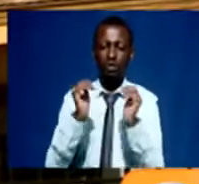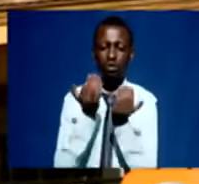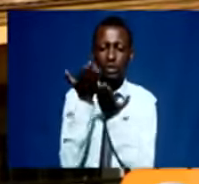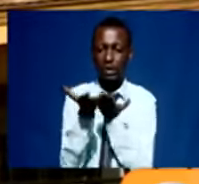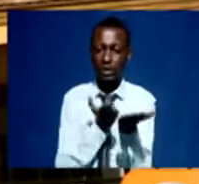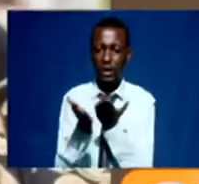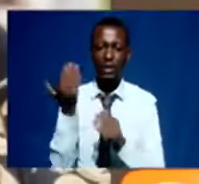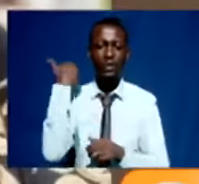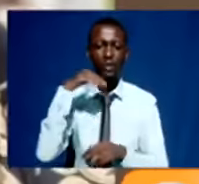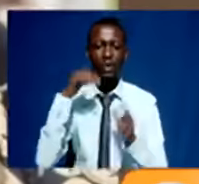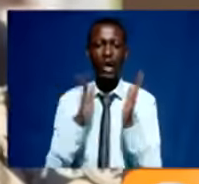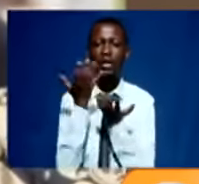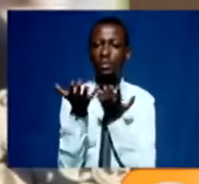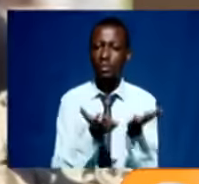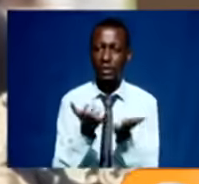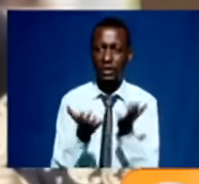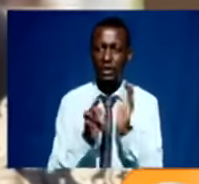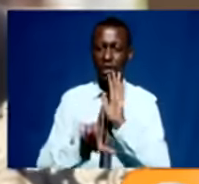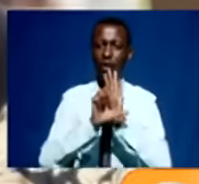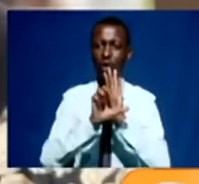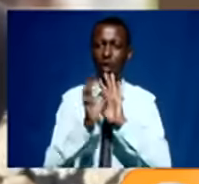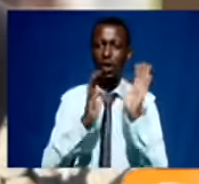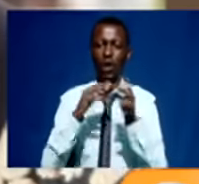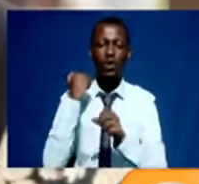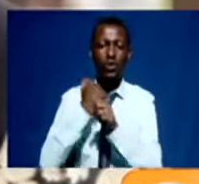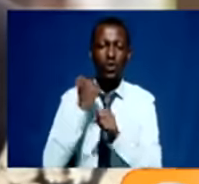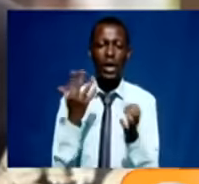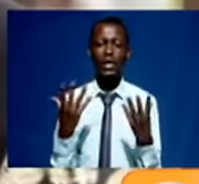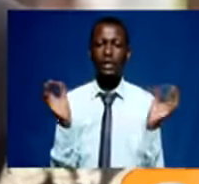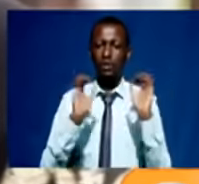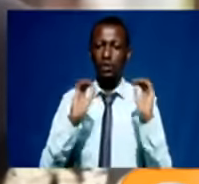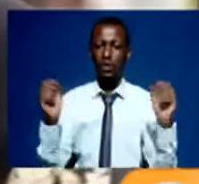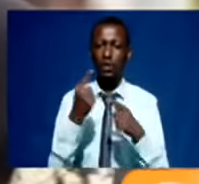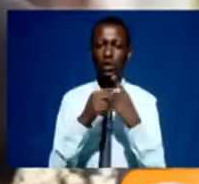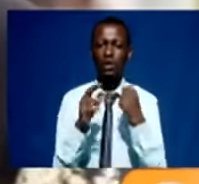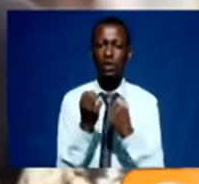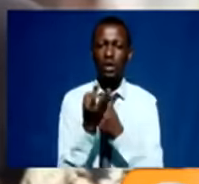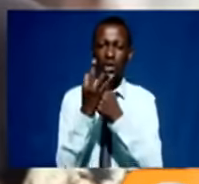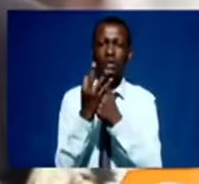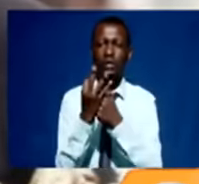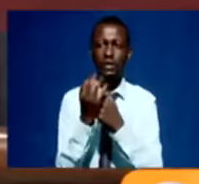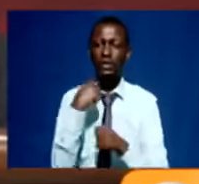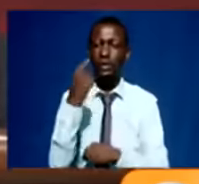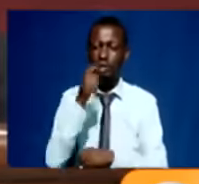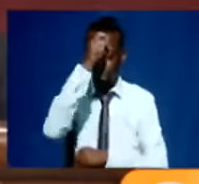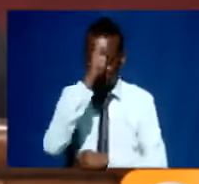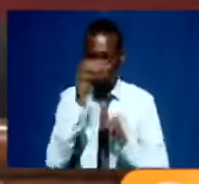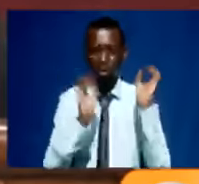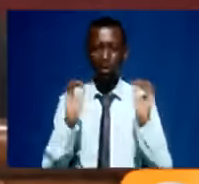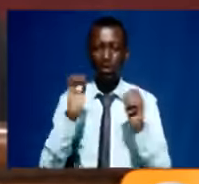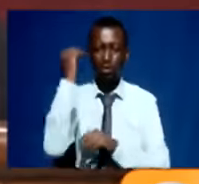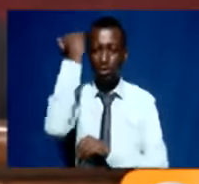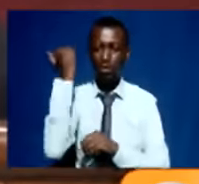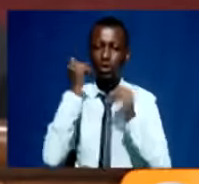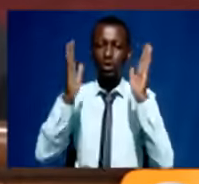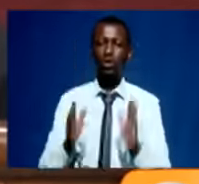and criminal divisions. Her career in law hasn't been smooth sailing, though. In 2013, she was accused of disrespecting advocates